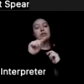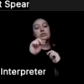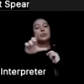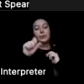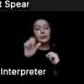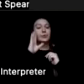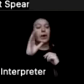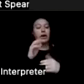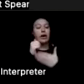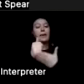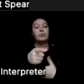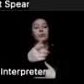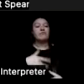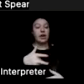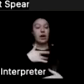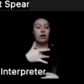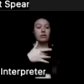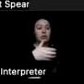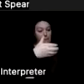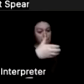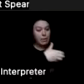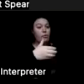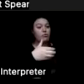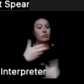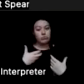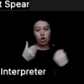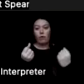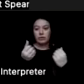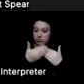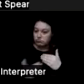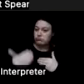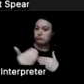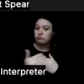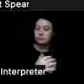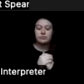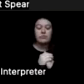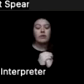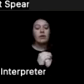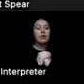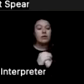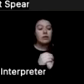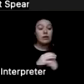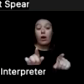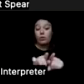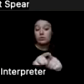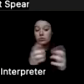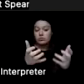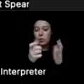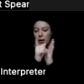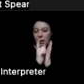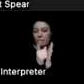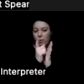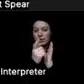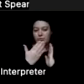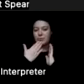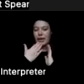of empowerment and confidence moving forward. And I also just want to take a moment to thank 2 of our